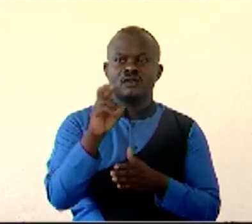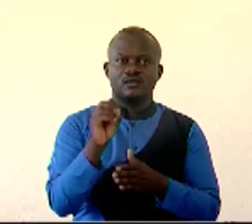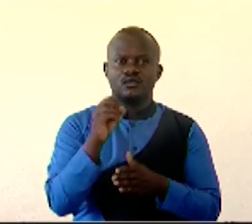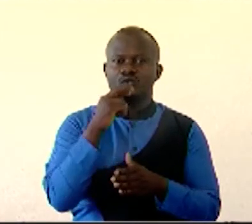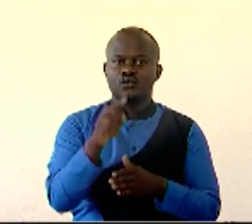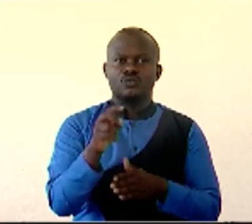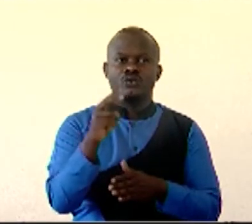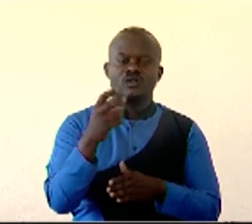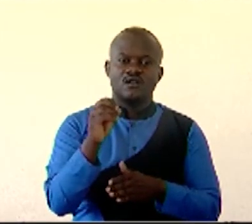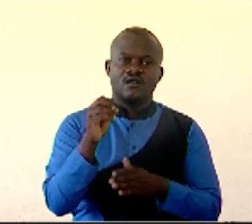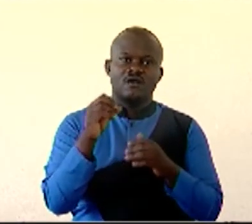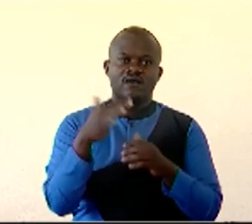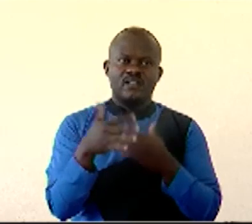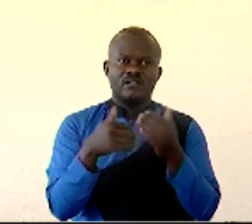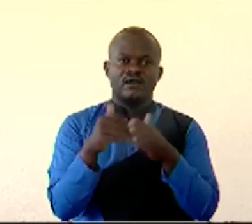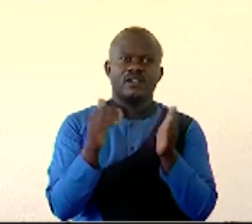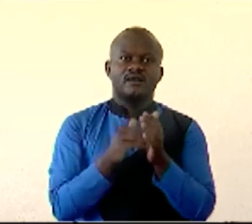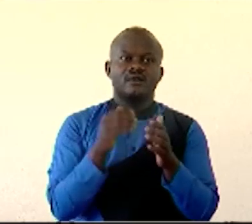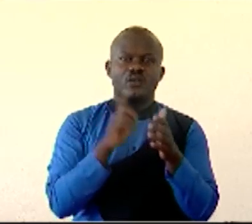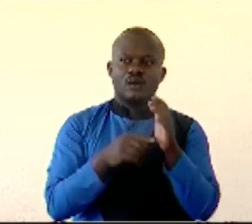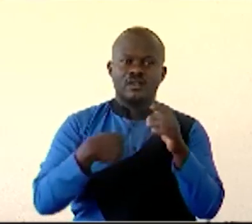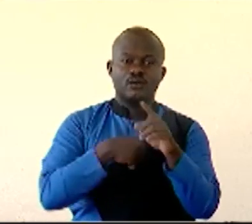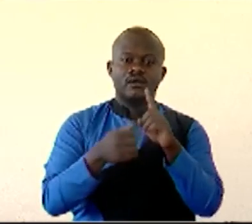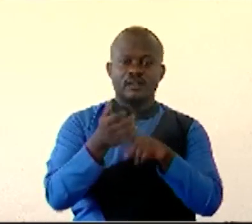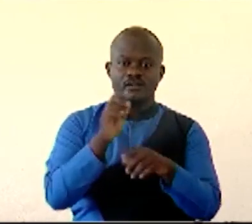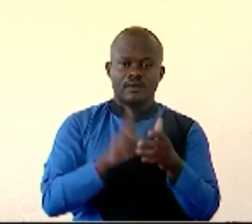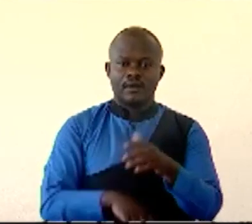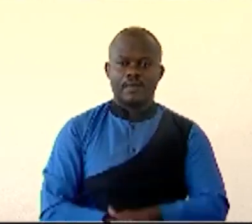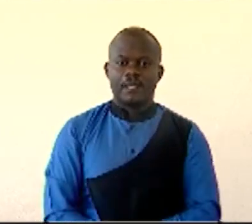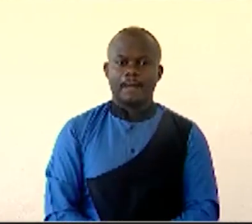0.0205 mole, and what do we get?